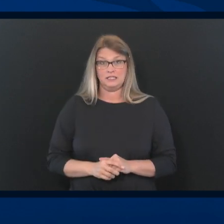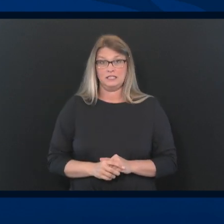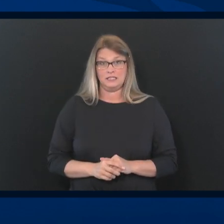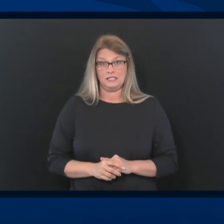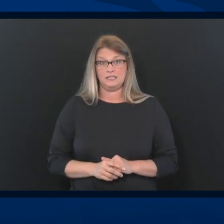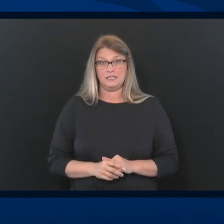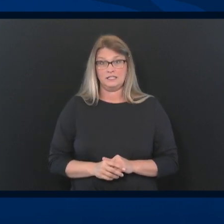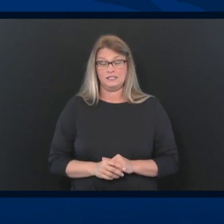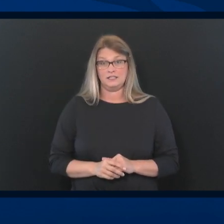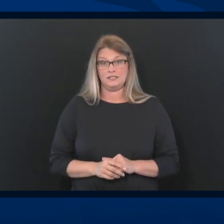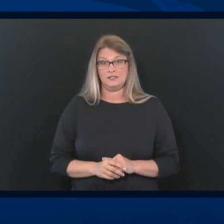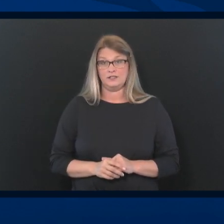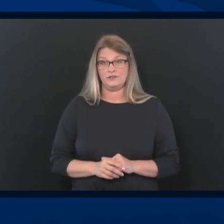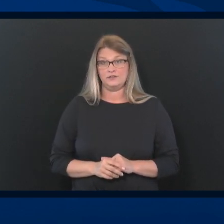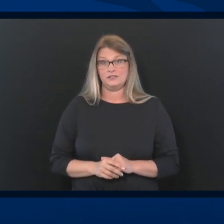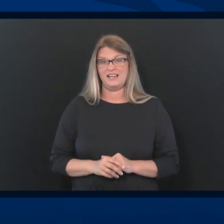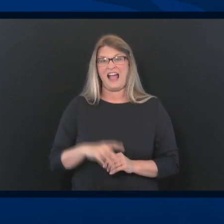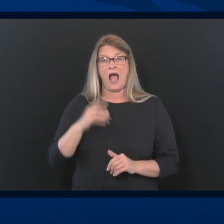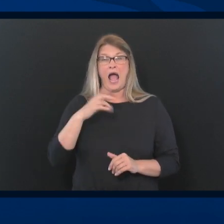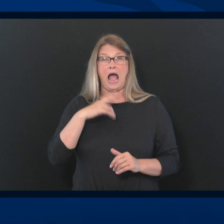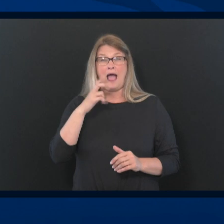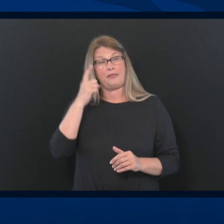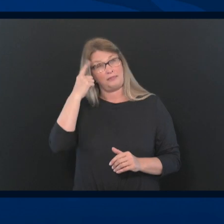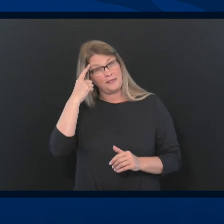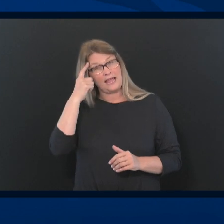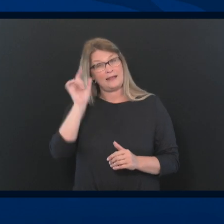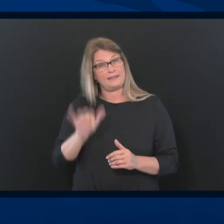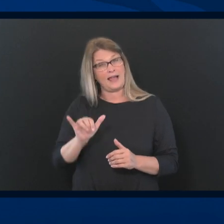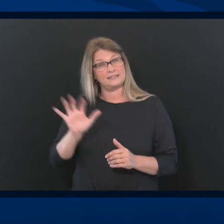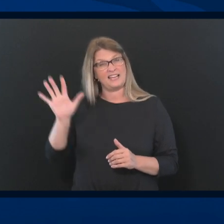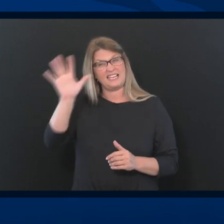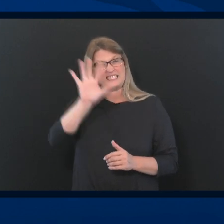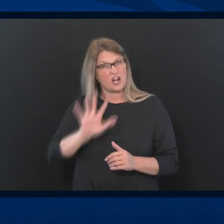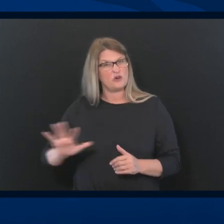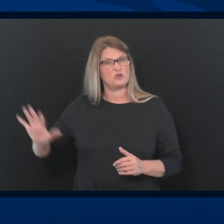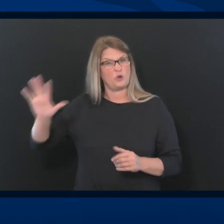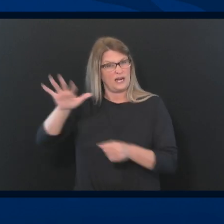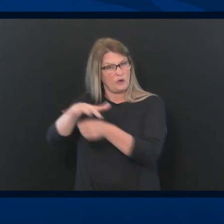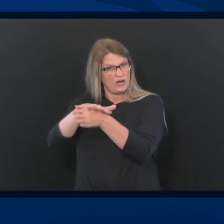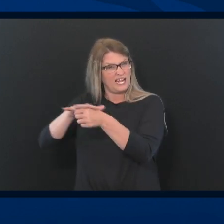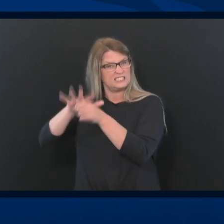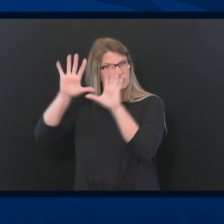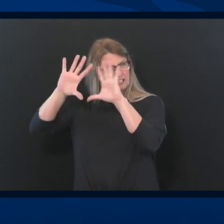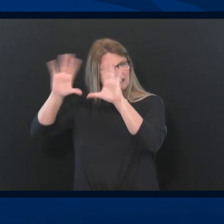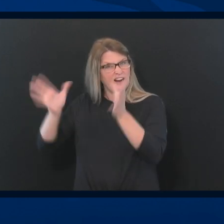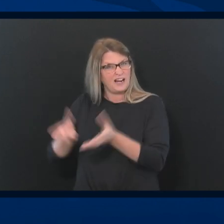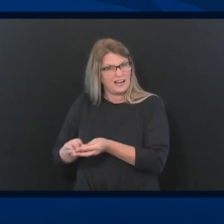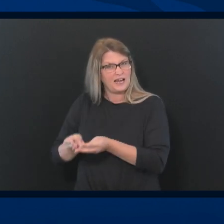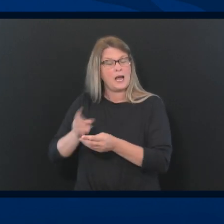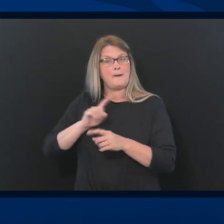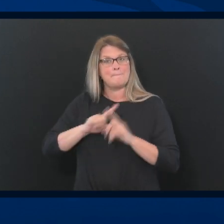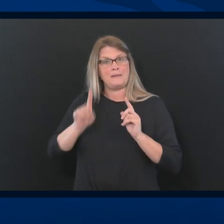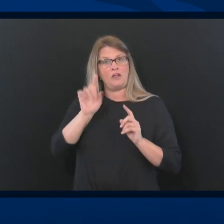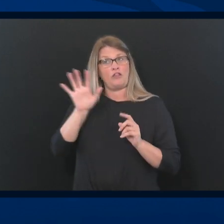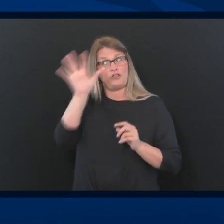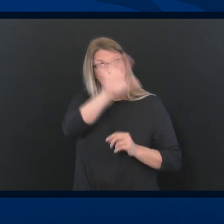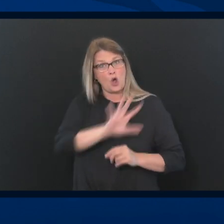basically a territory, I guess, beyond the 50th state. But those